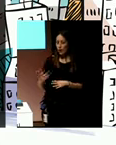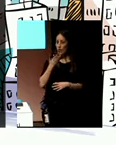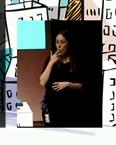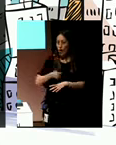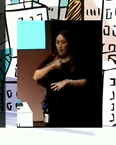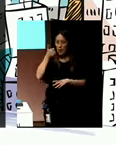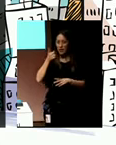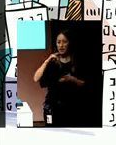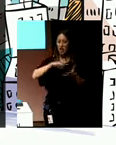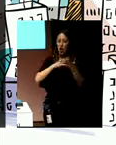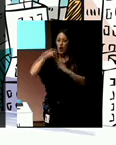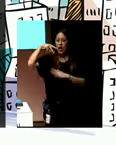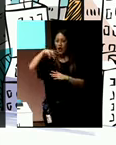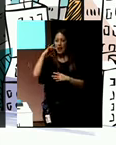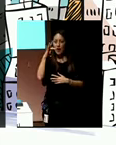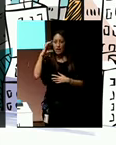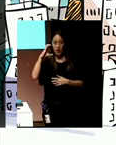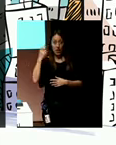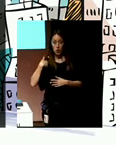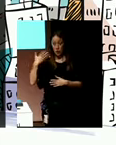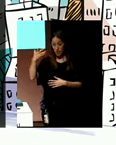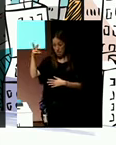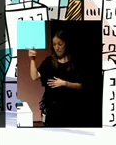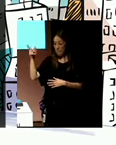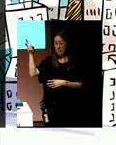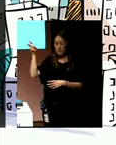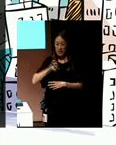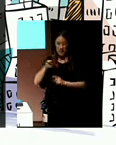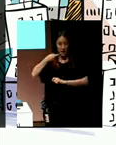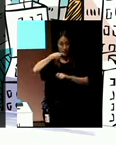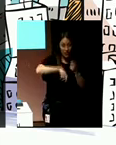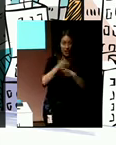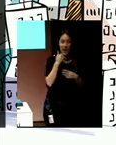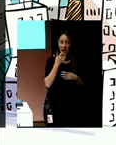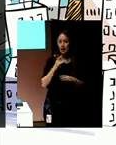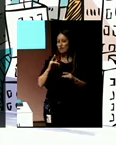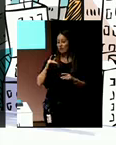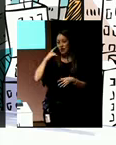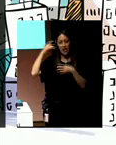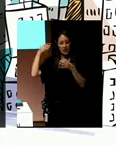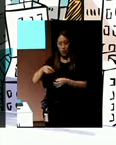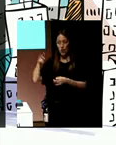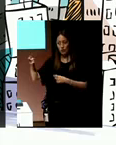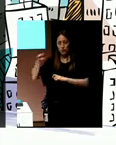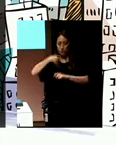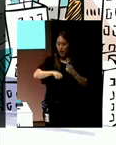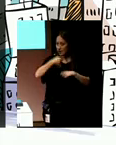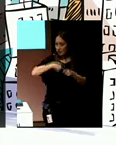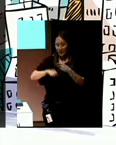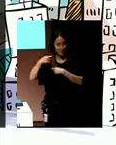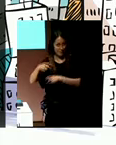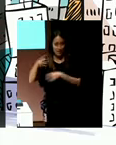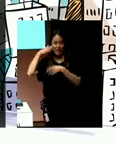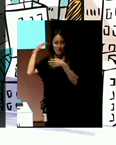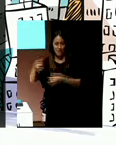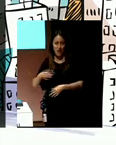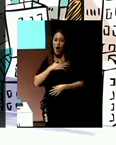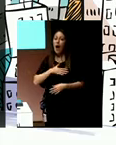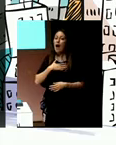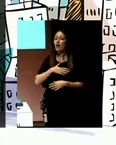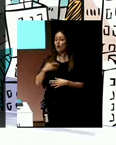We would like to know much more about the technology you were talking about, and we are not afraid of you, I can